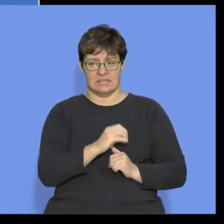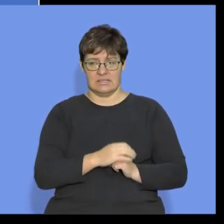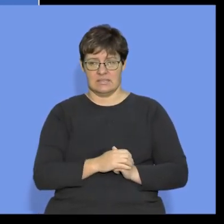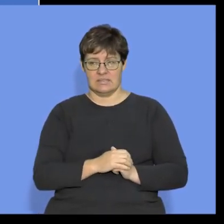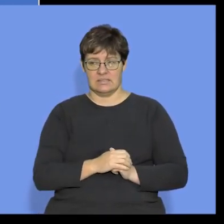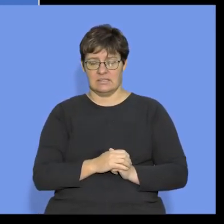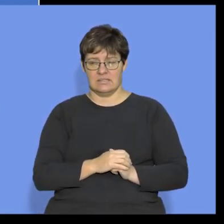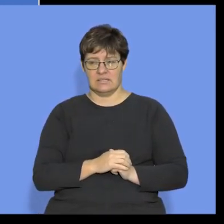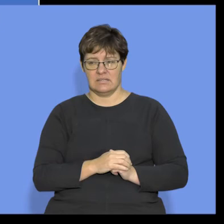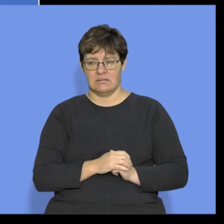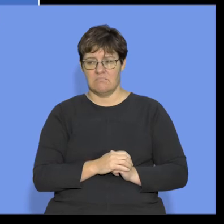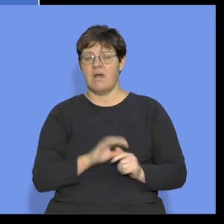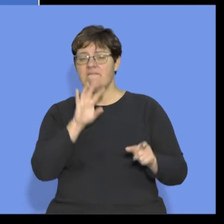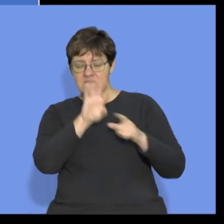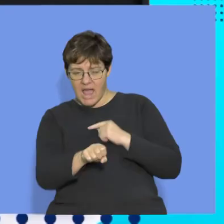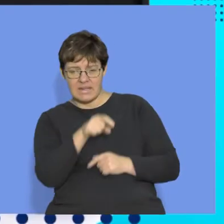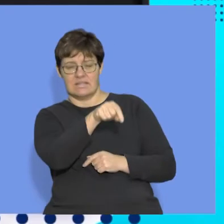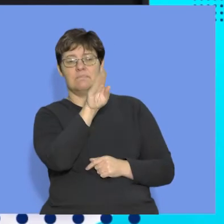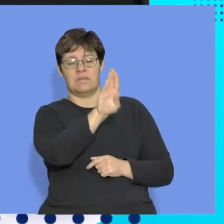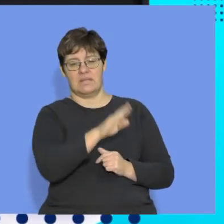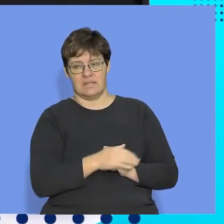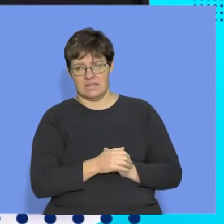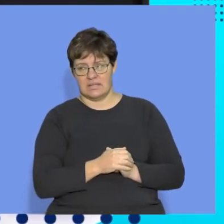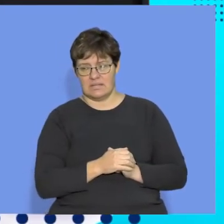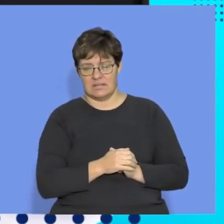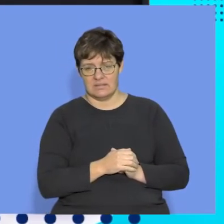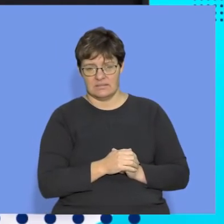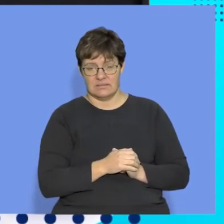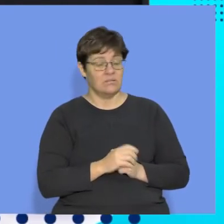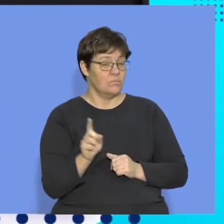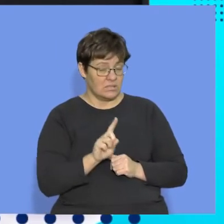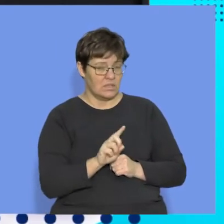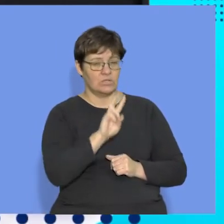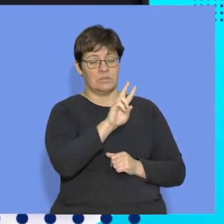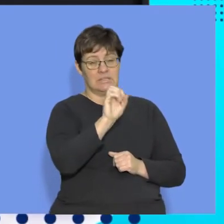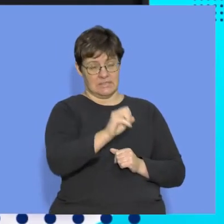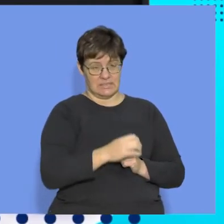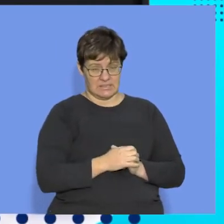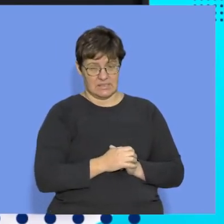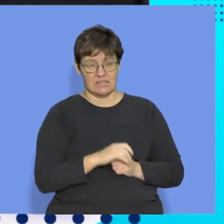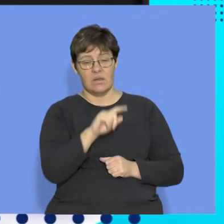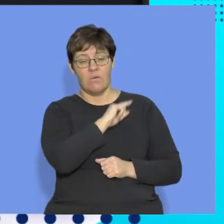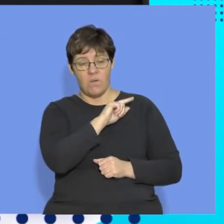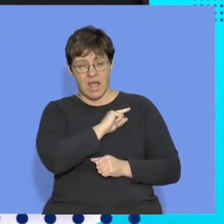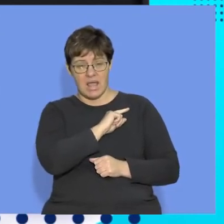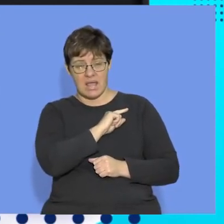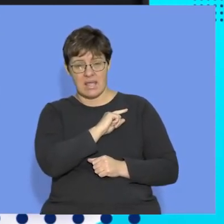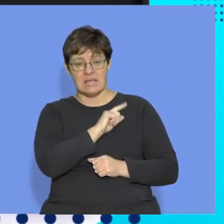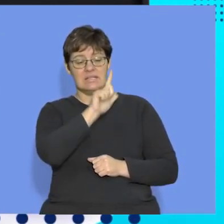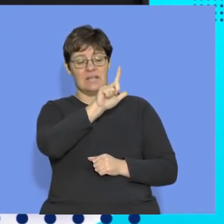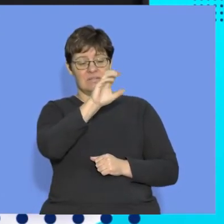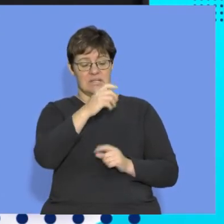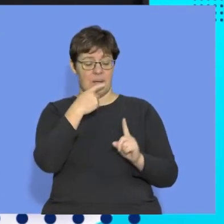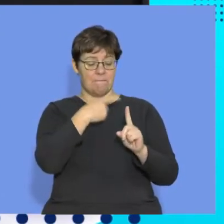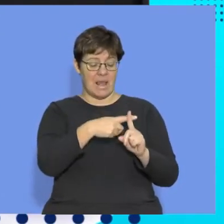actually find that number, which should be what? 20. Because 70